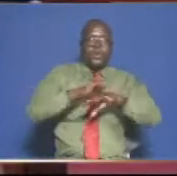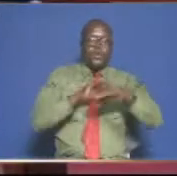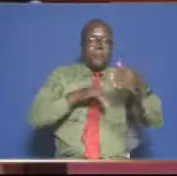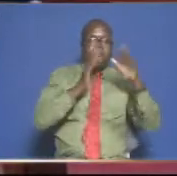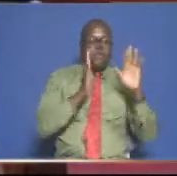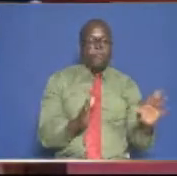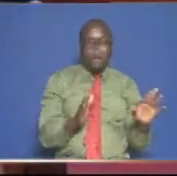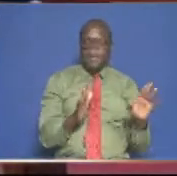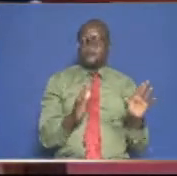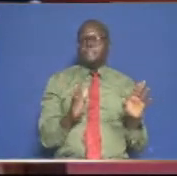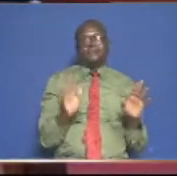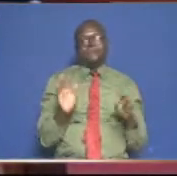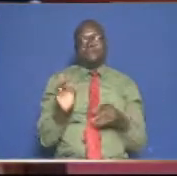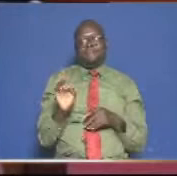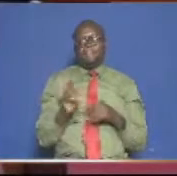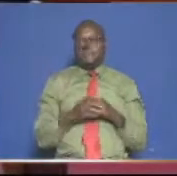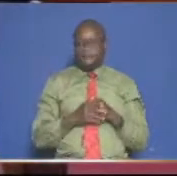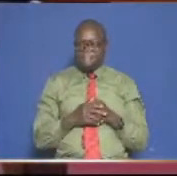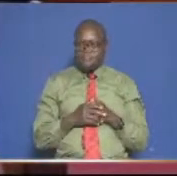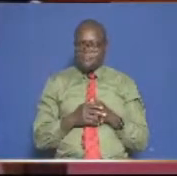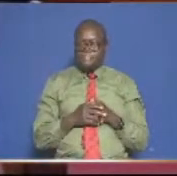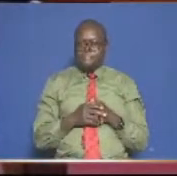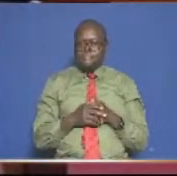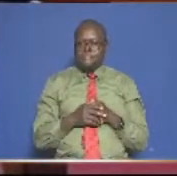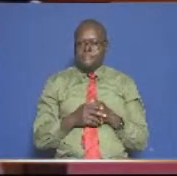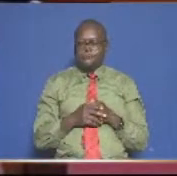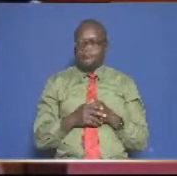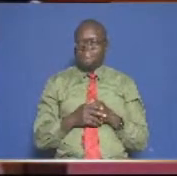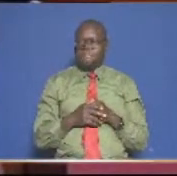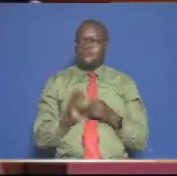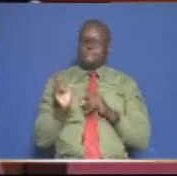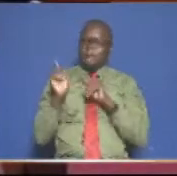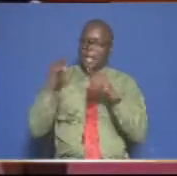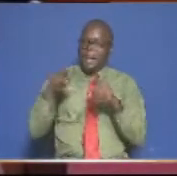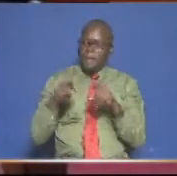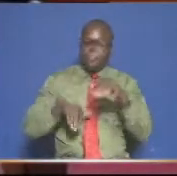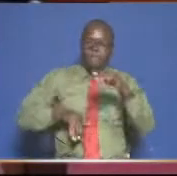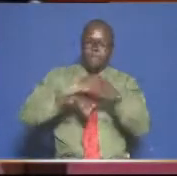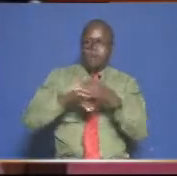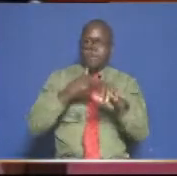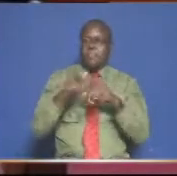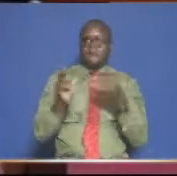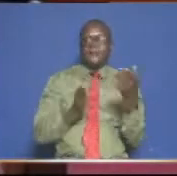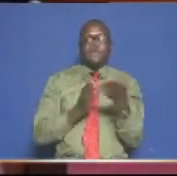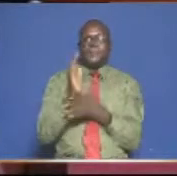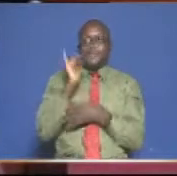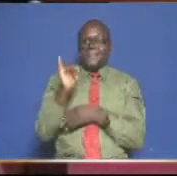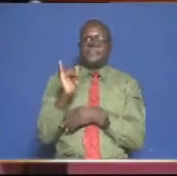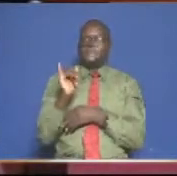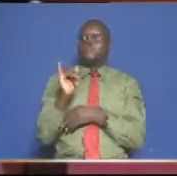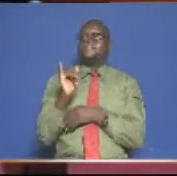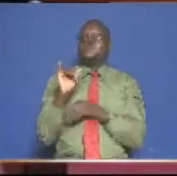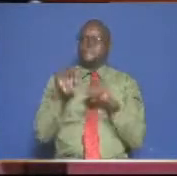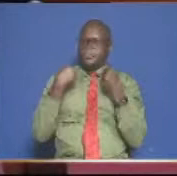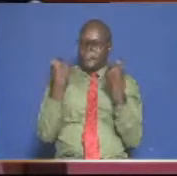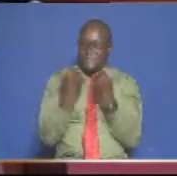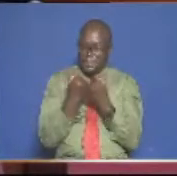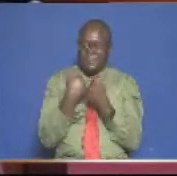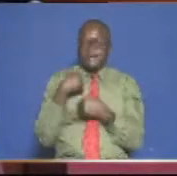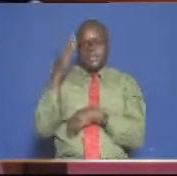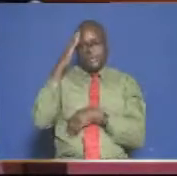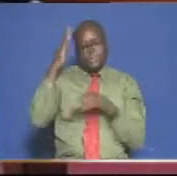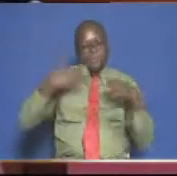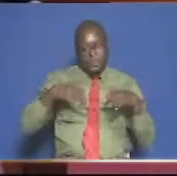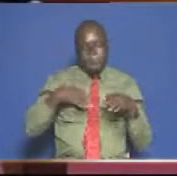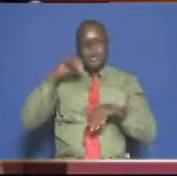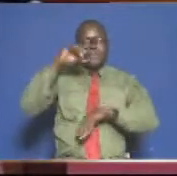to be a good, you know, footballer. You didn't come here to do football, but you must ensure that you go to sports, that you socialize, you know people, you